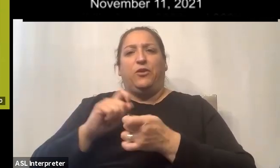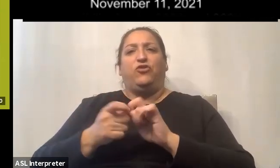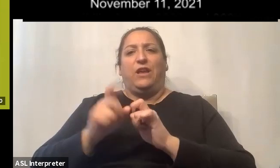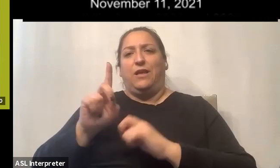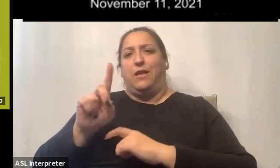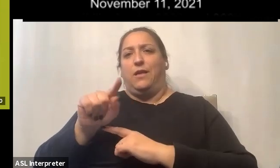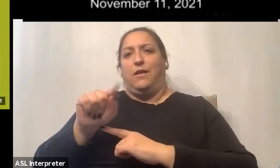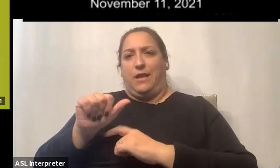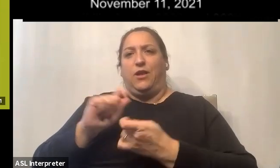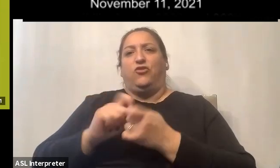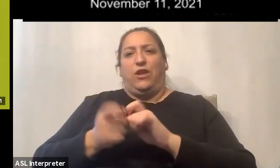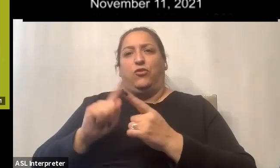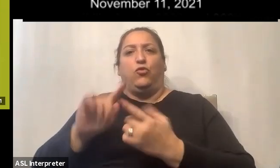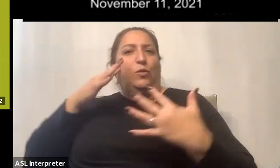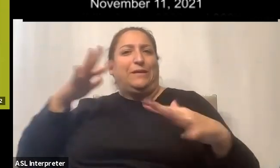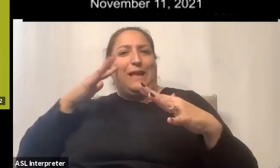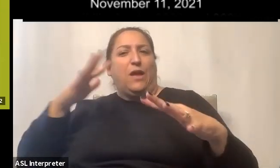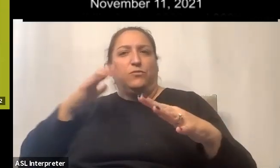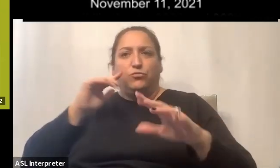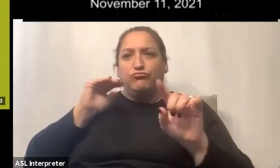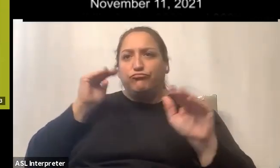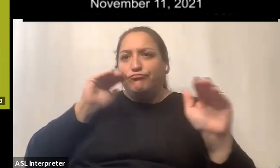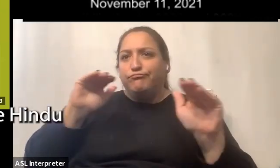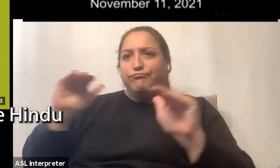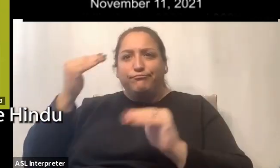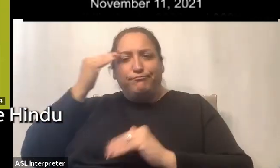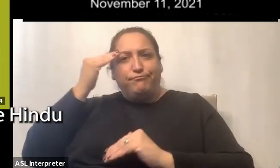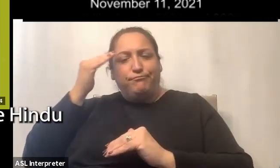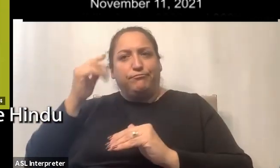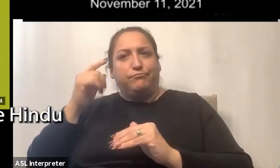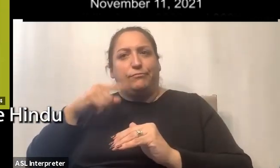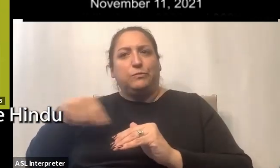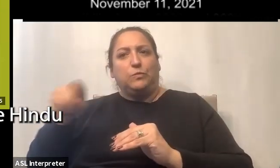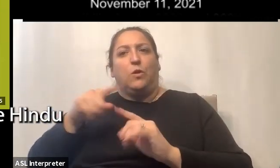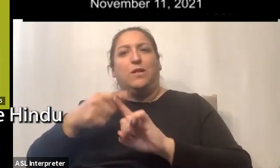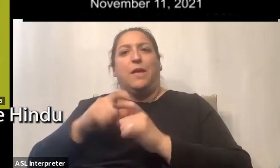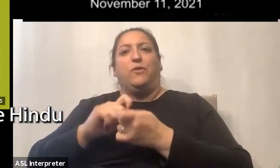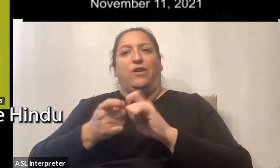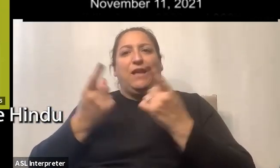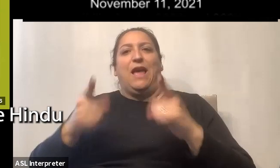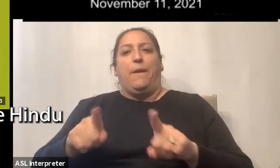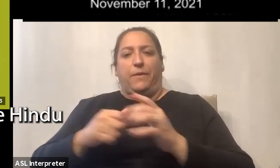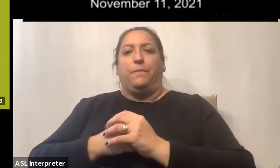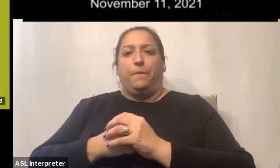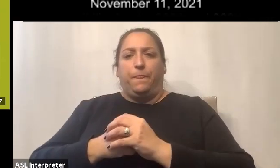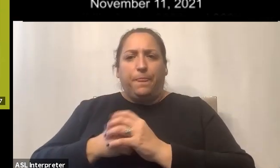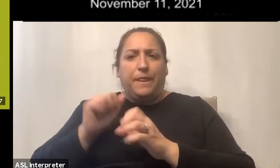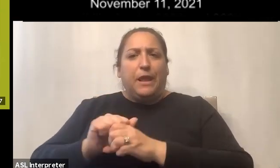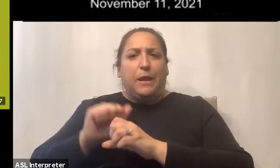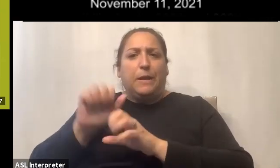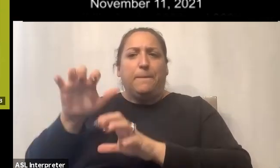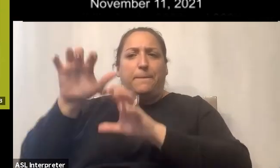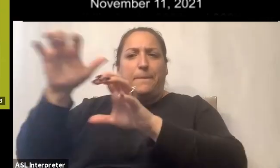sound to raise awareness about the climate change happening in the Hindu Kush Mountains in Asia, where